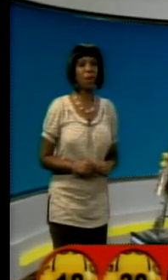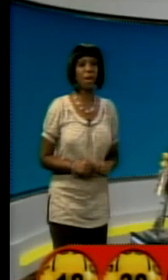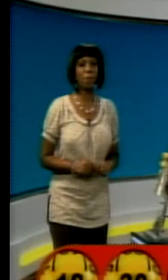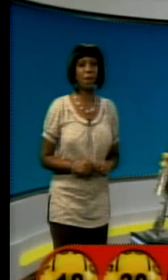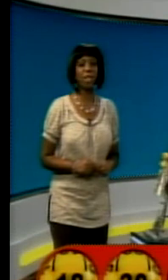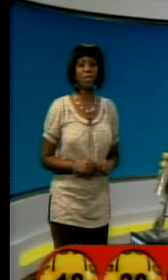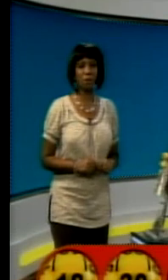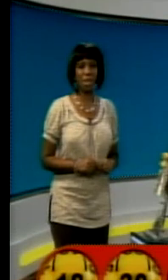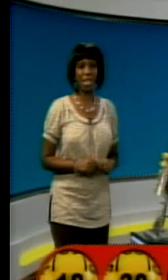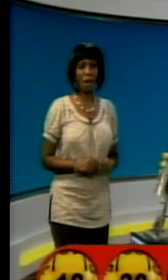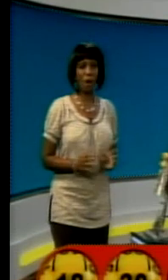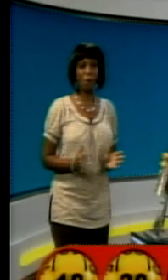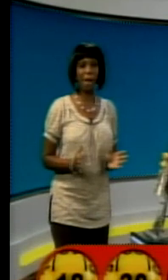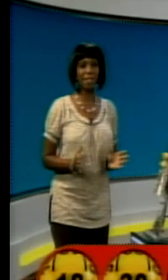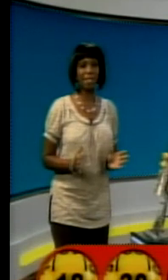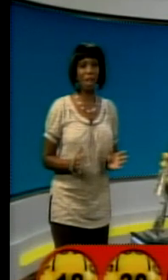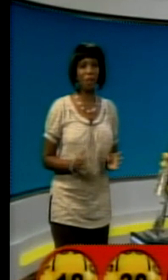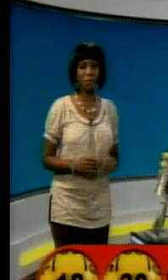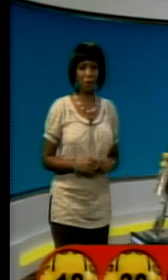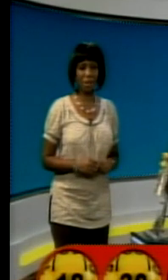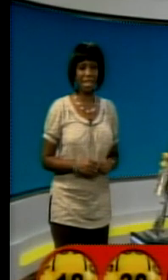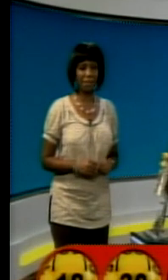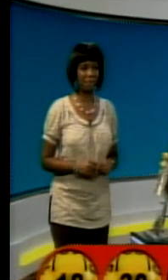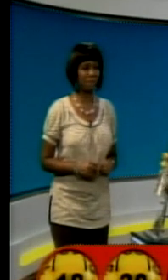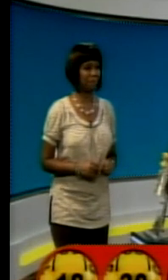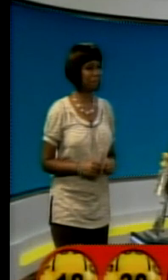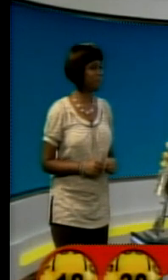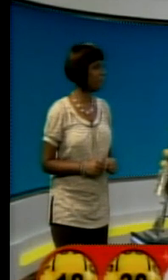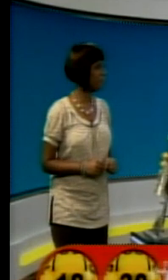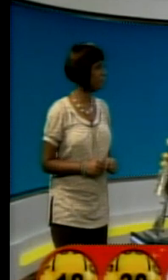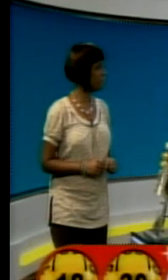The third number is 3, all by itself, 3.